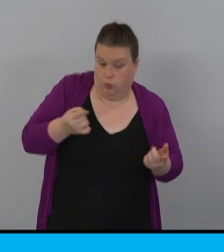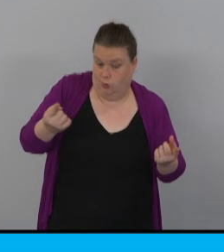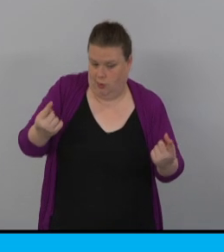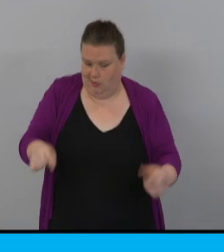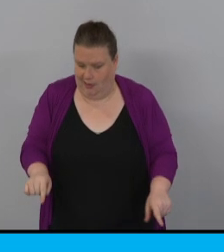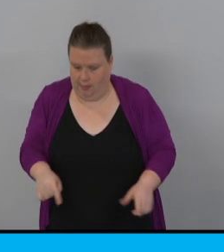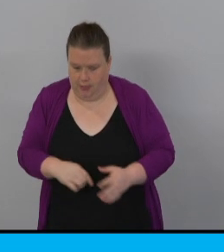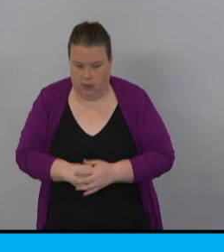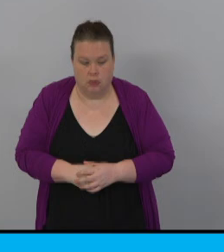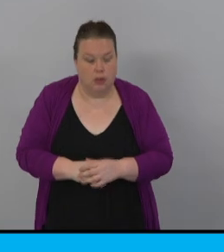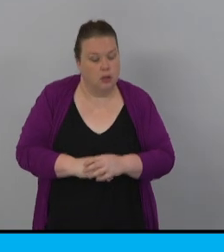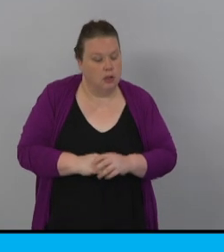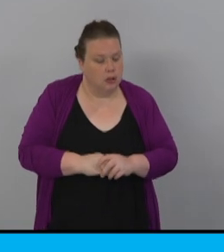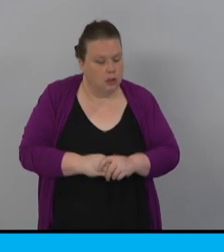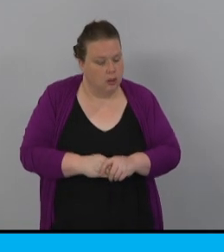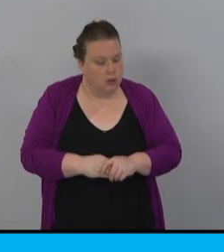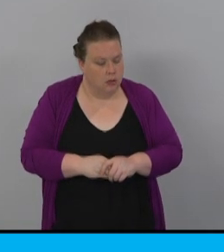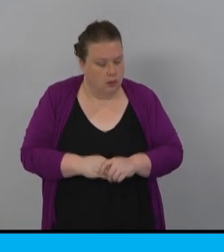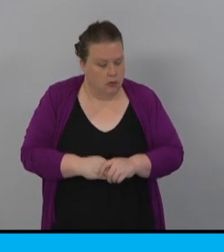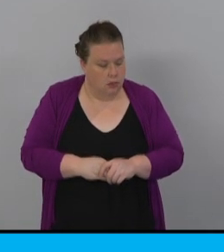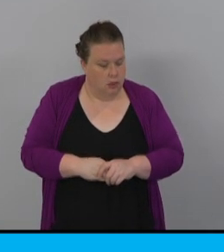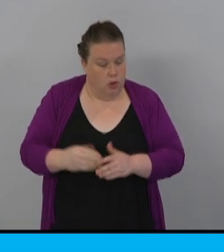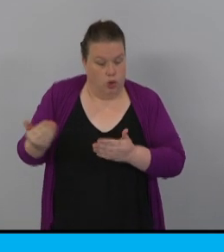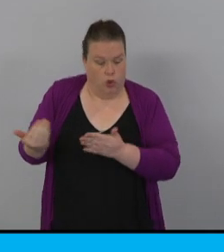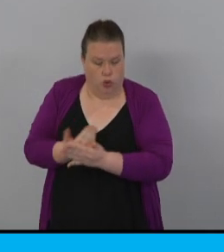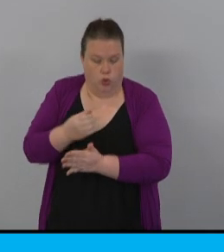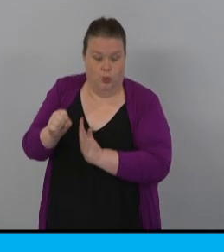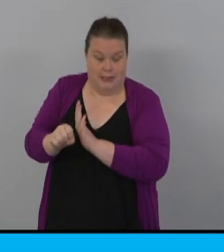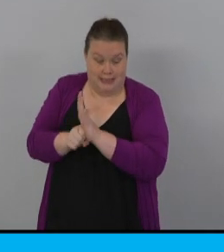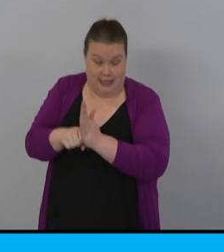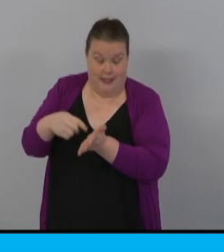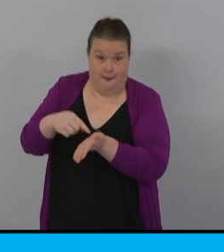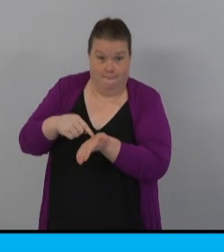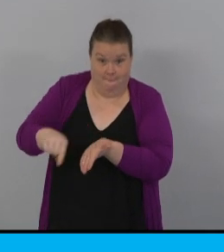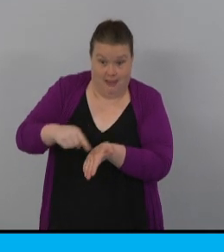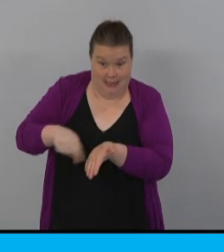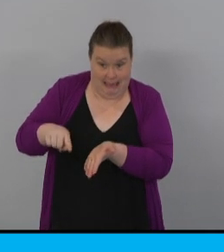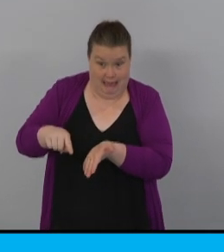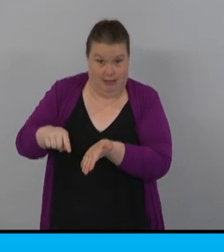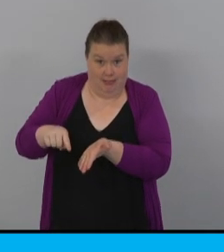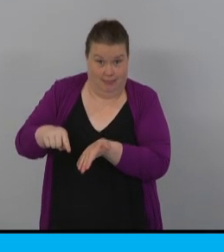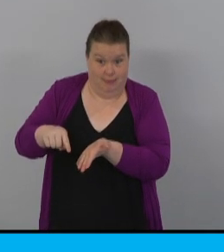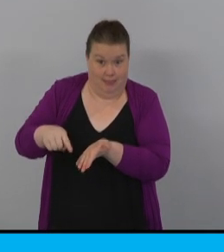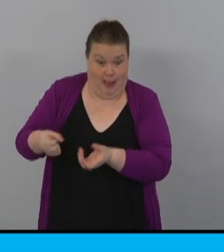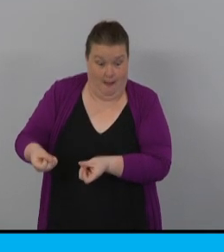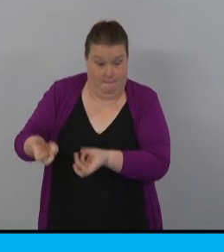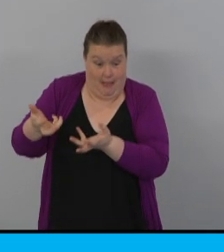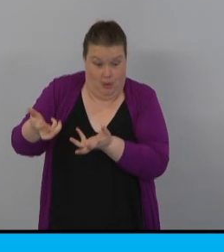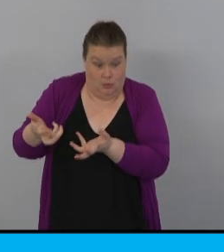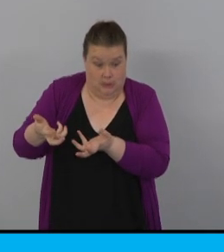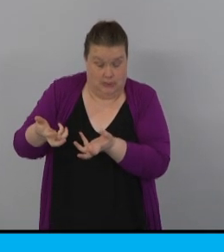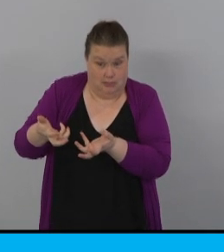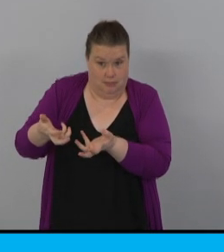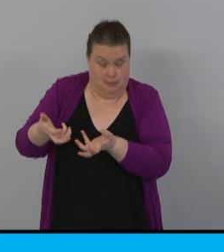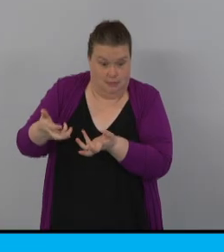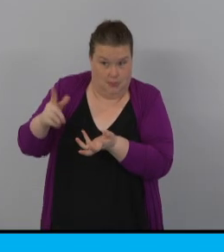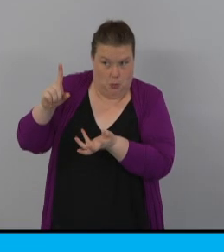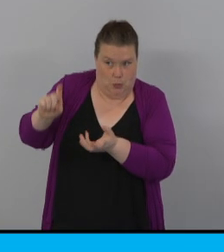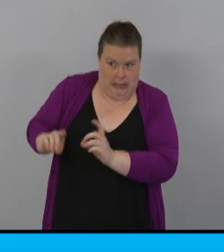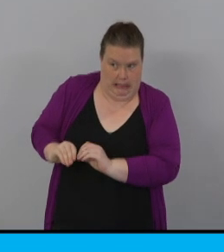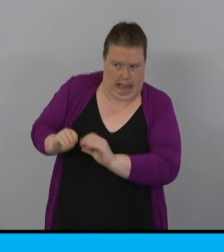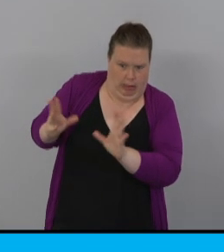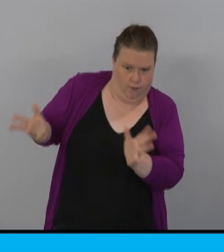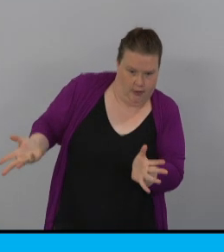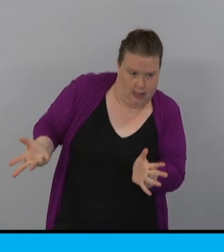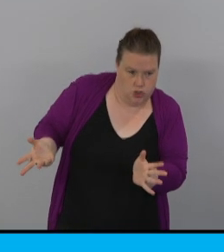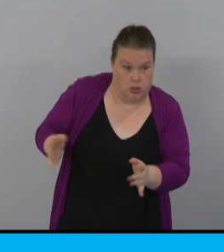the clarification of the new state funding allocations. I was telling Dr. Spicer, I have templates from